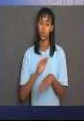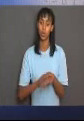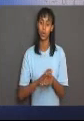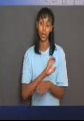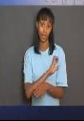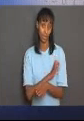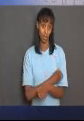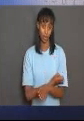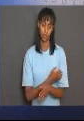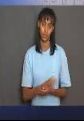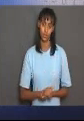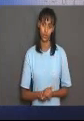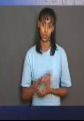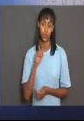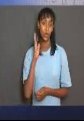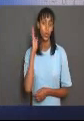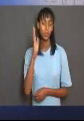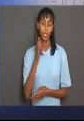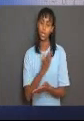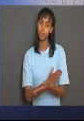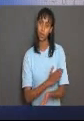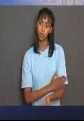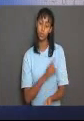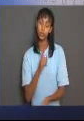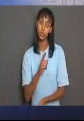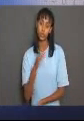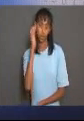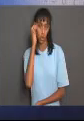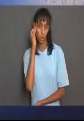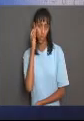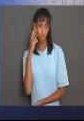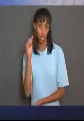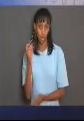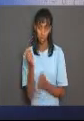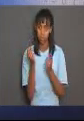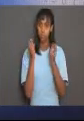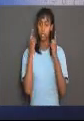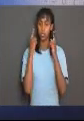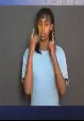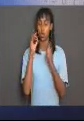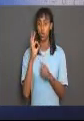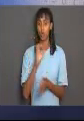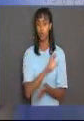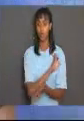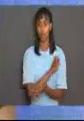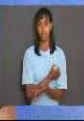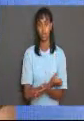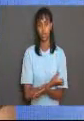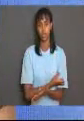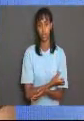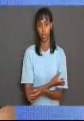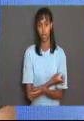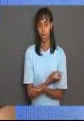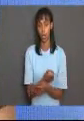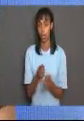energy. You will be developing your knowledge and understanding of energy